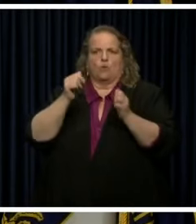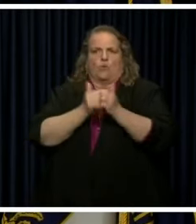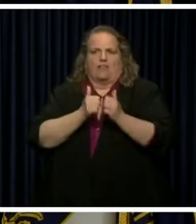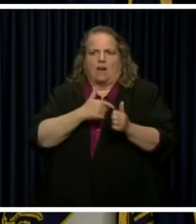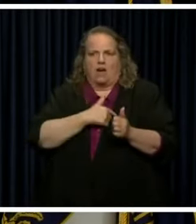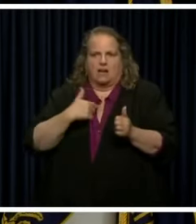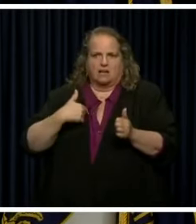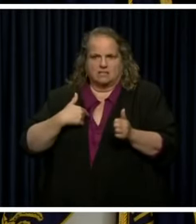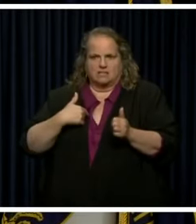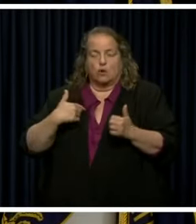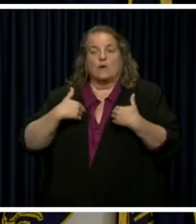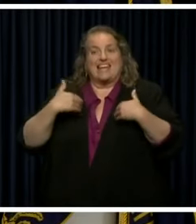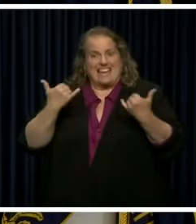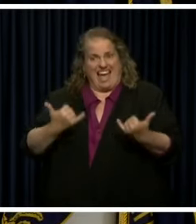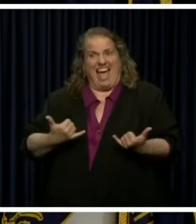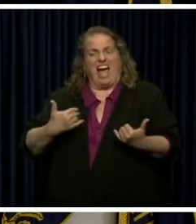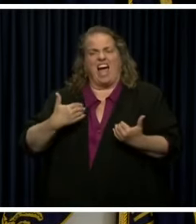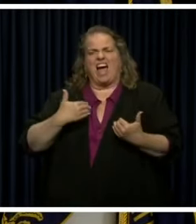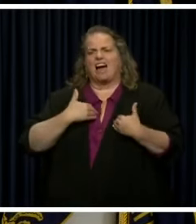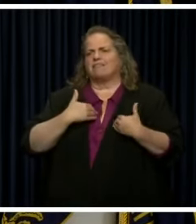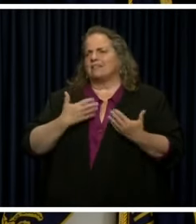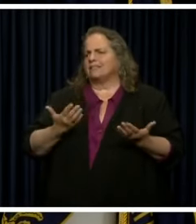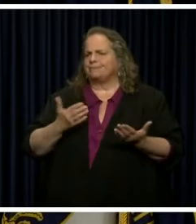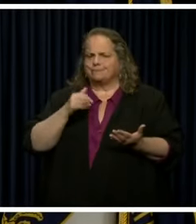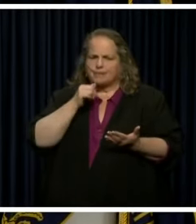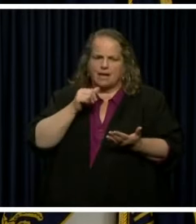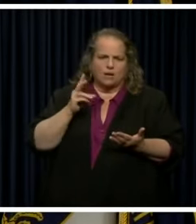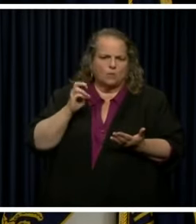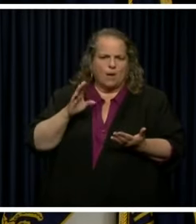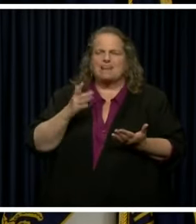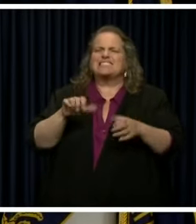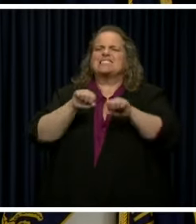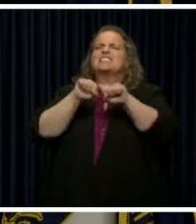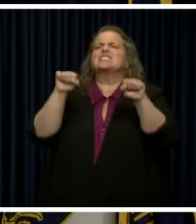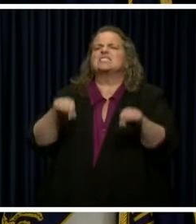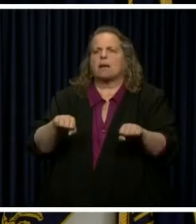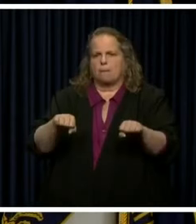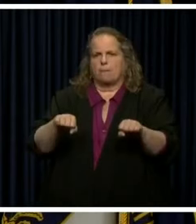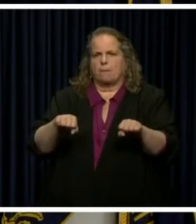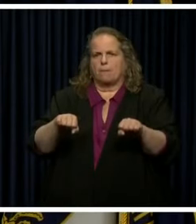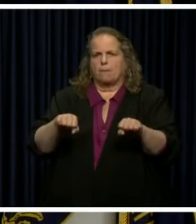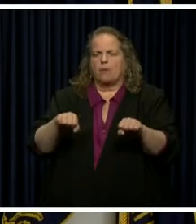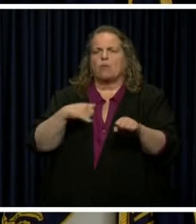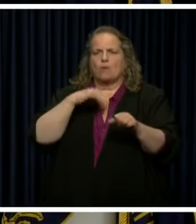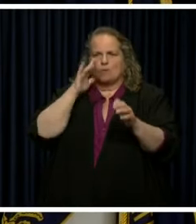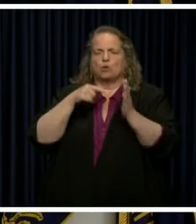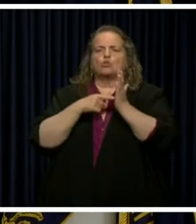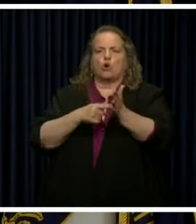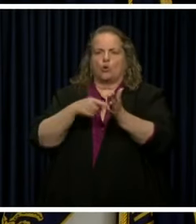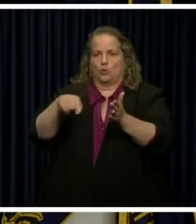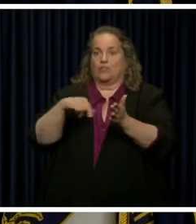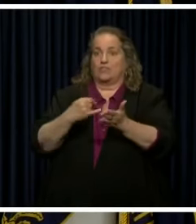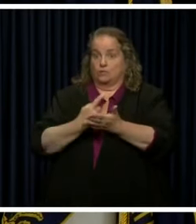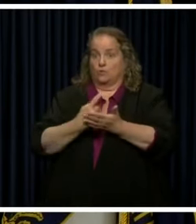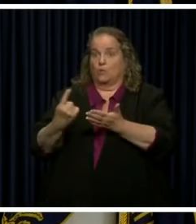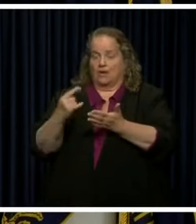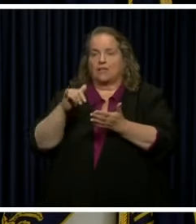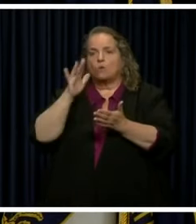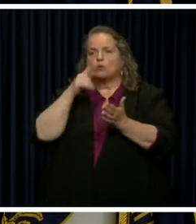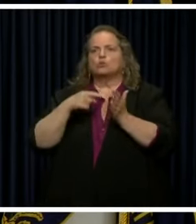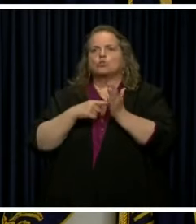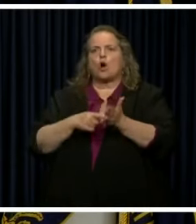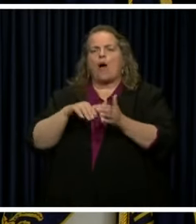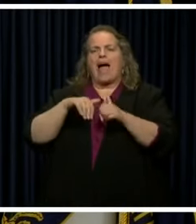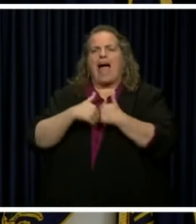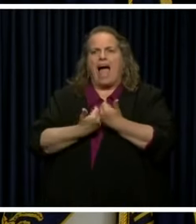tool now, and it's not a web, a system that we're going to demo for you this week that will show how